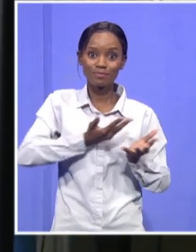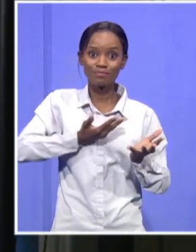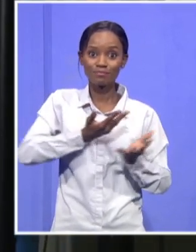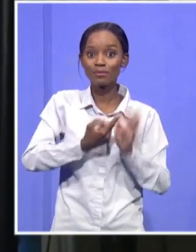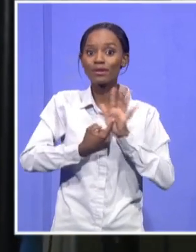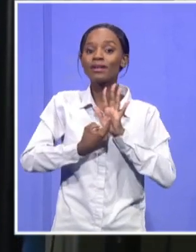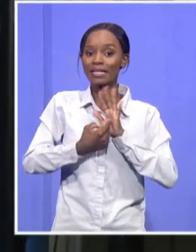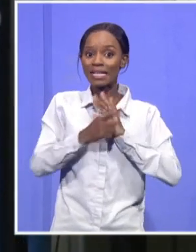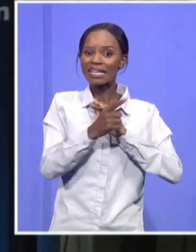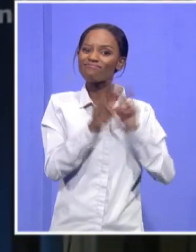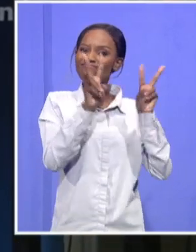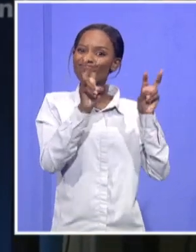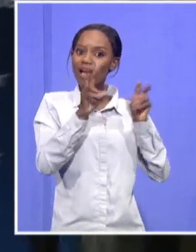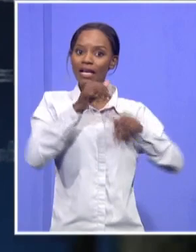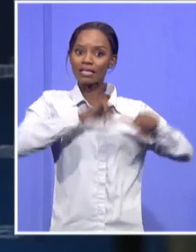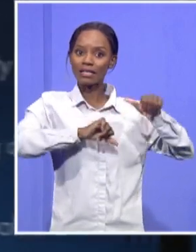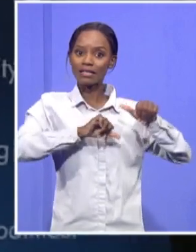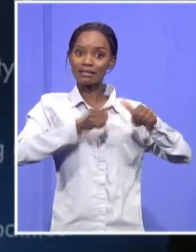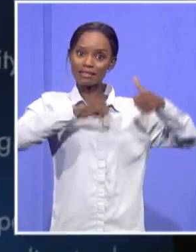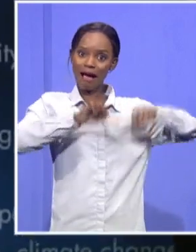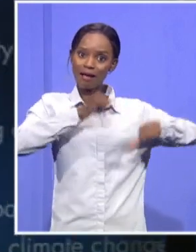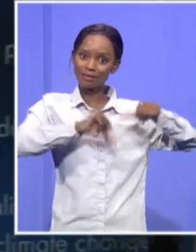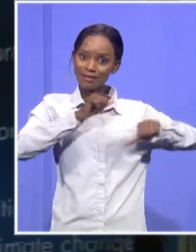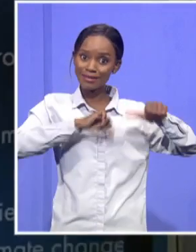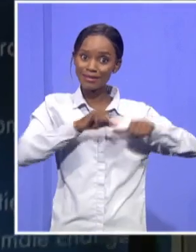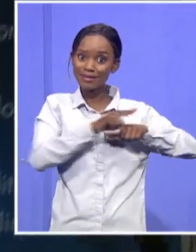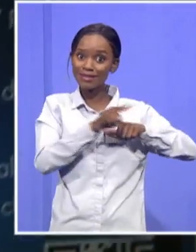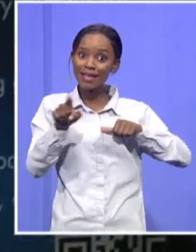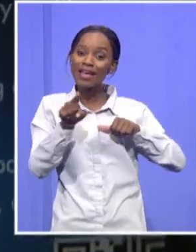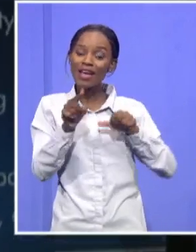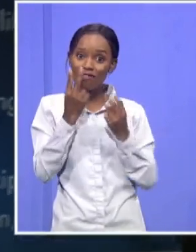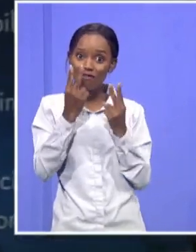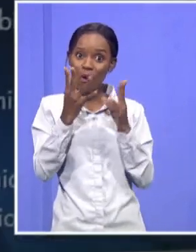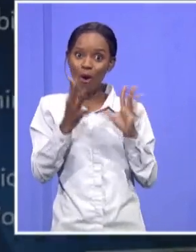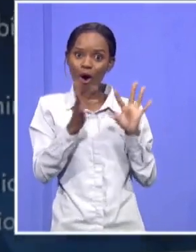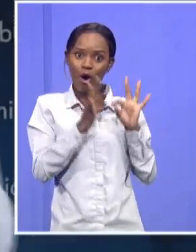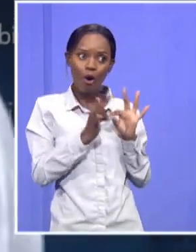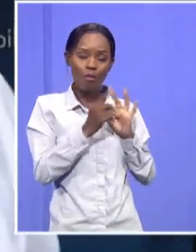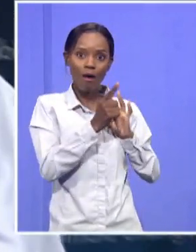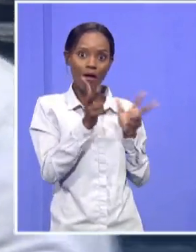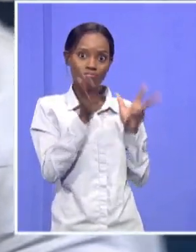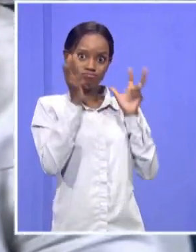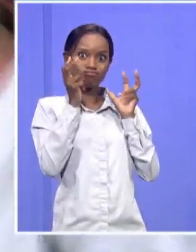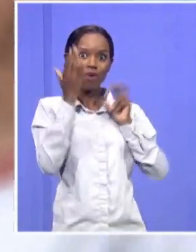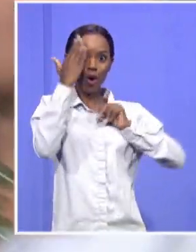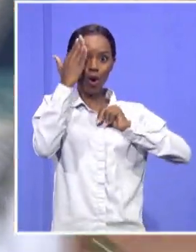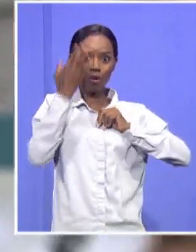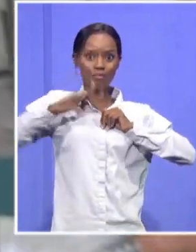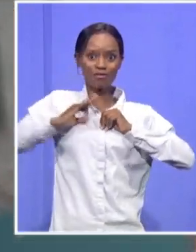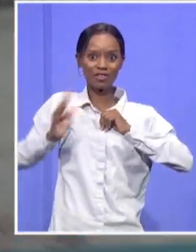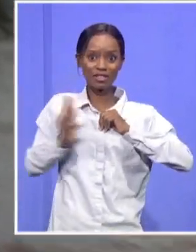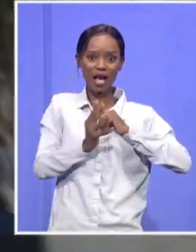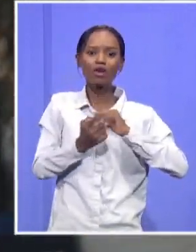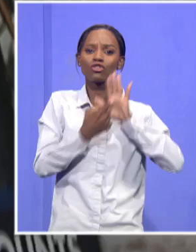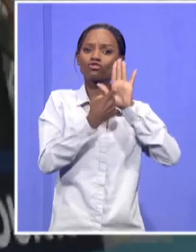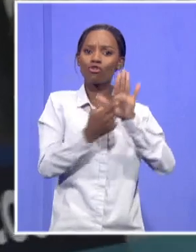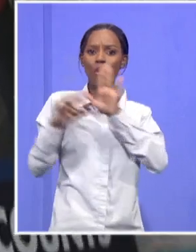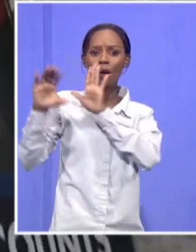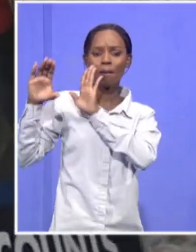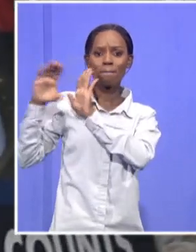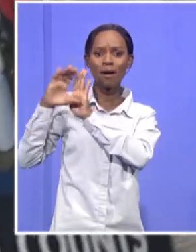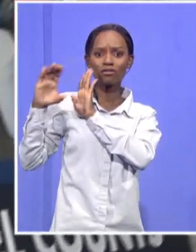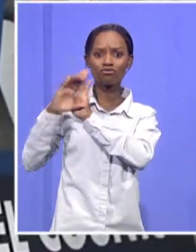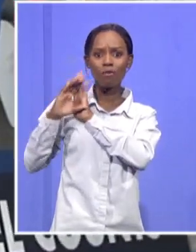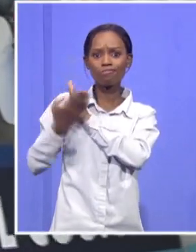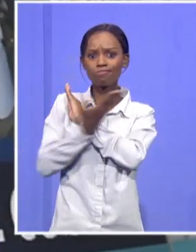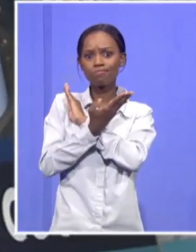science down to the viewer at home and how it can be beneficial to you. I just want to show a picture here just before we